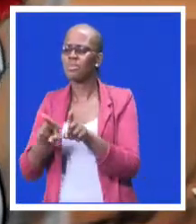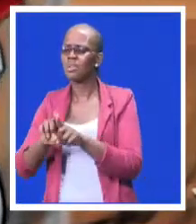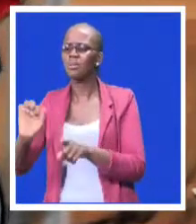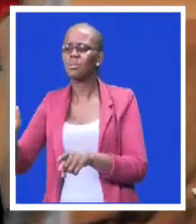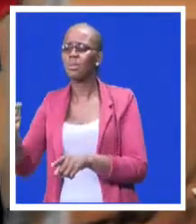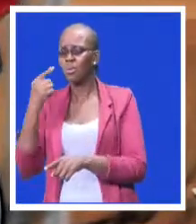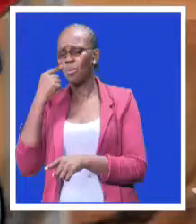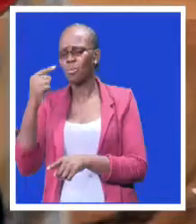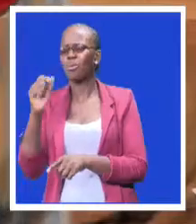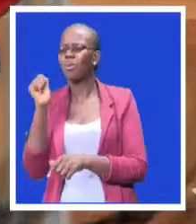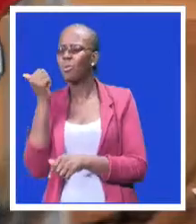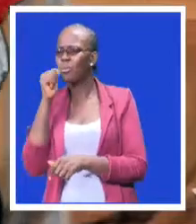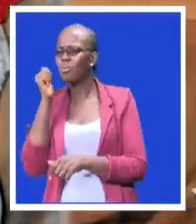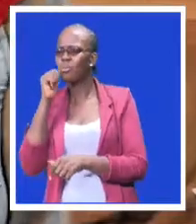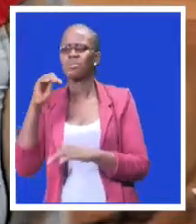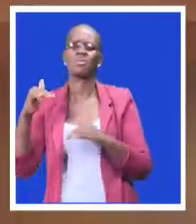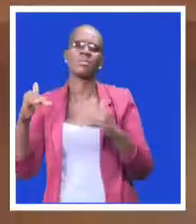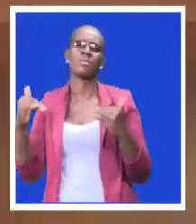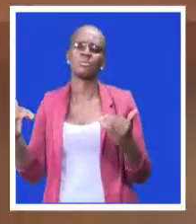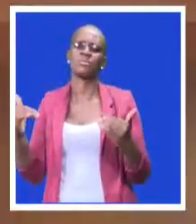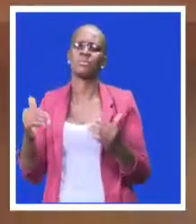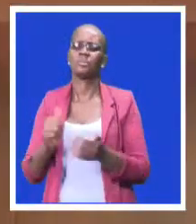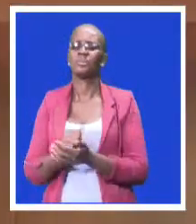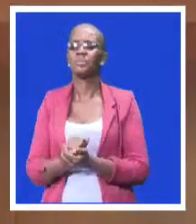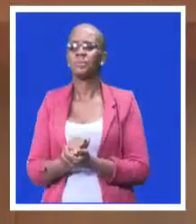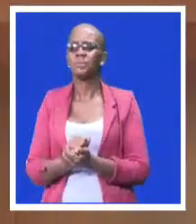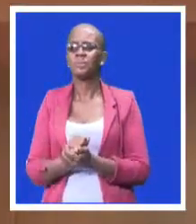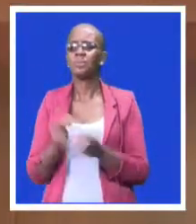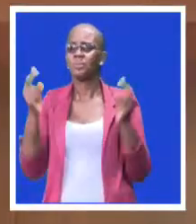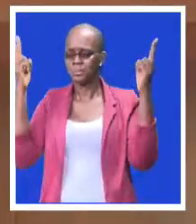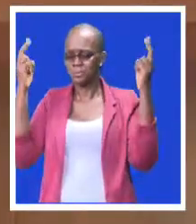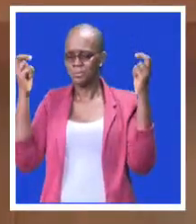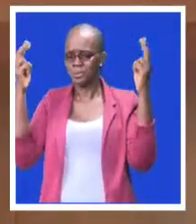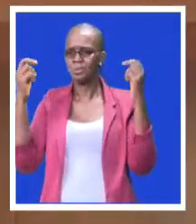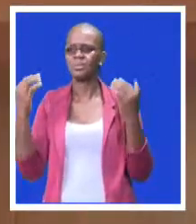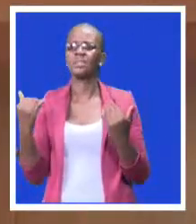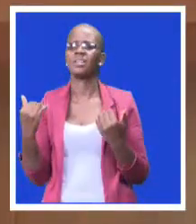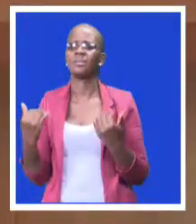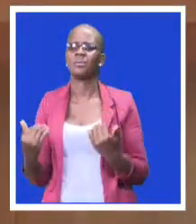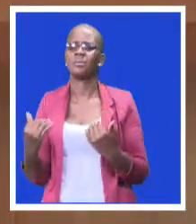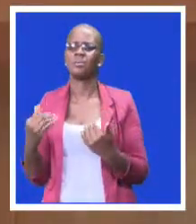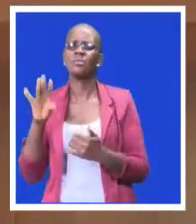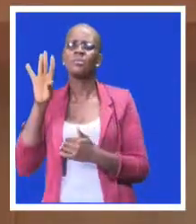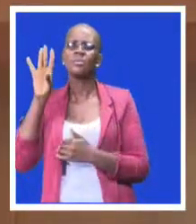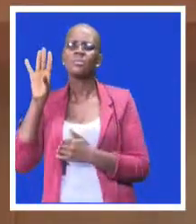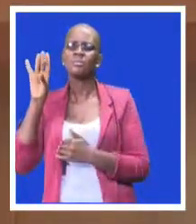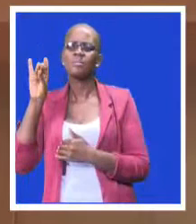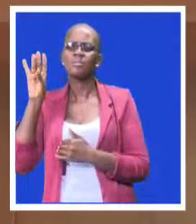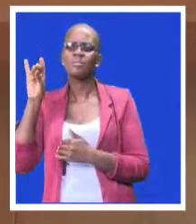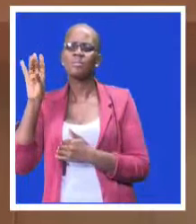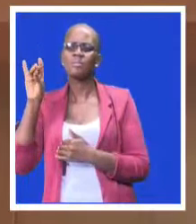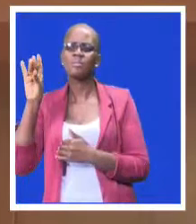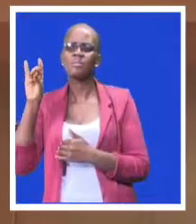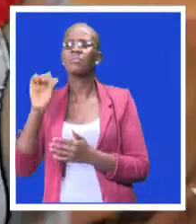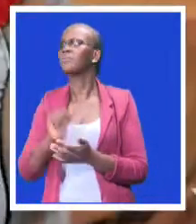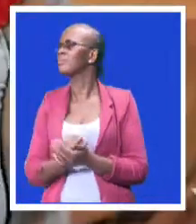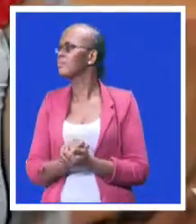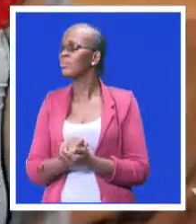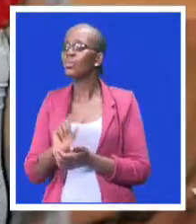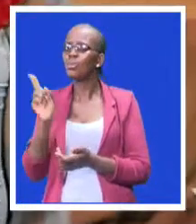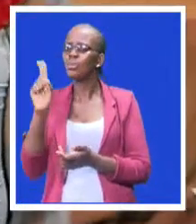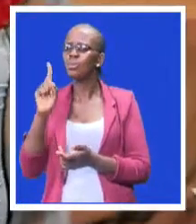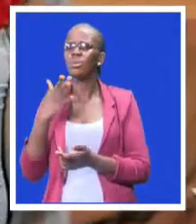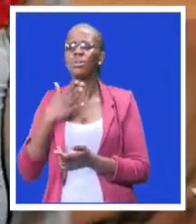pretty yourself. So today's topic is animals. Yes. What Lerato. did you expect the grade 0s to have learned by the end of the lesson? All